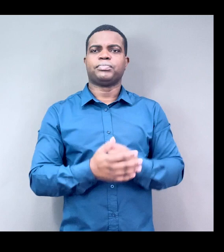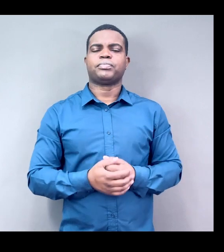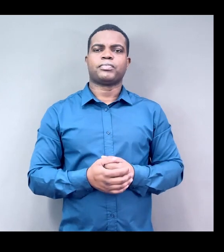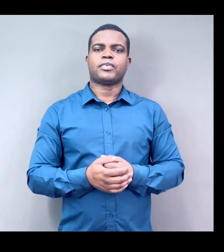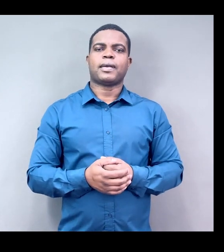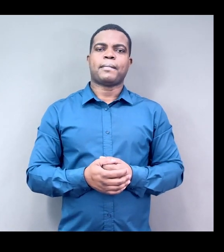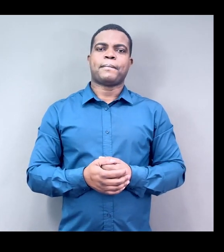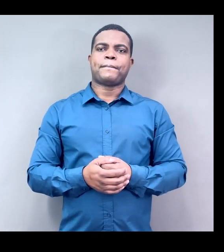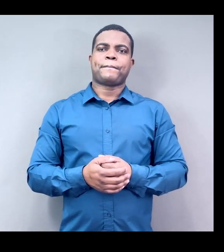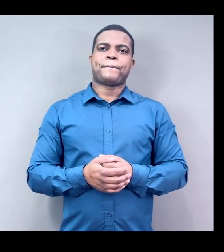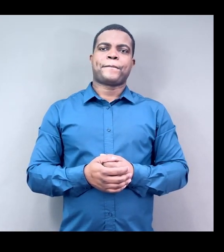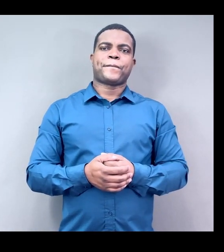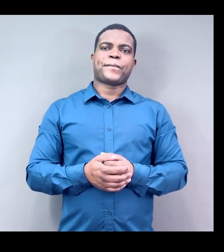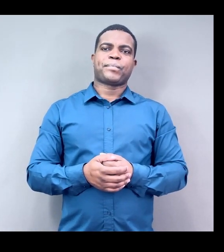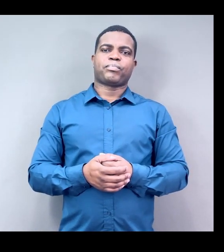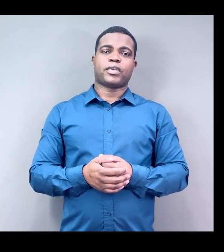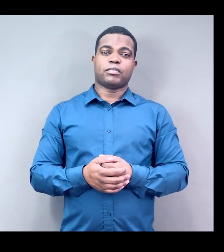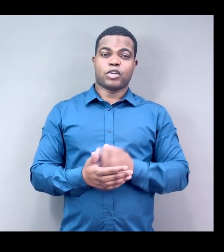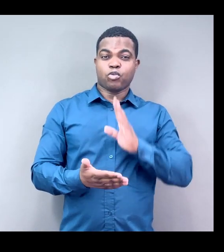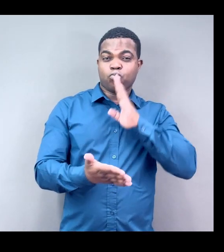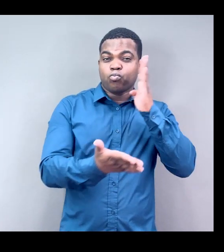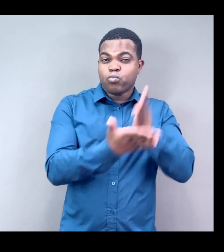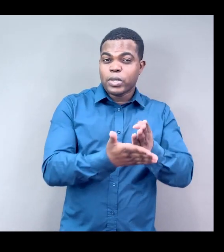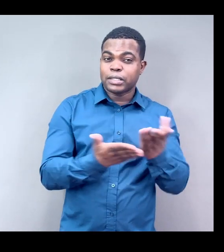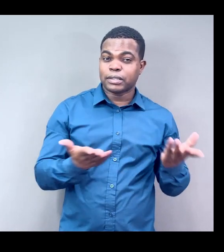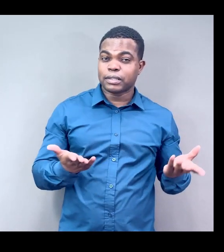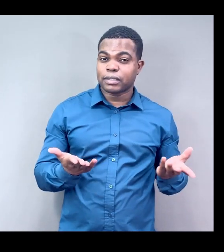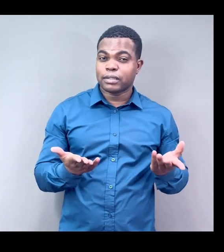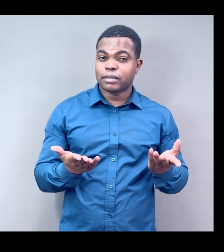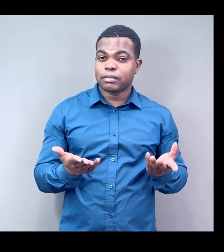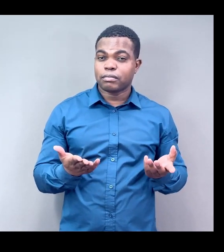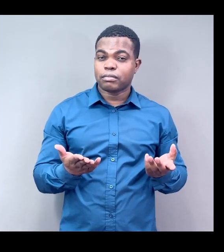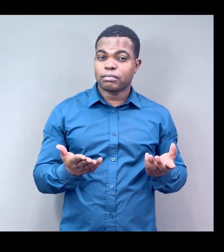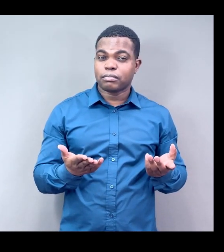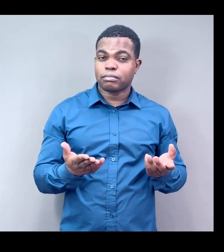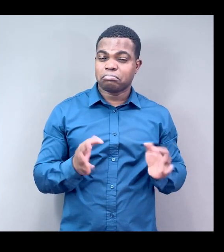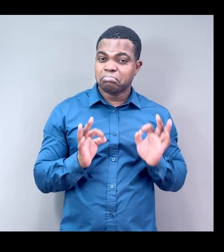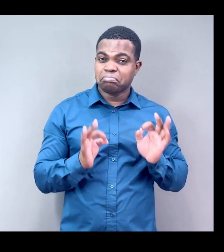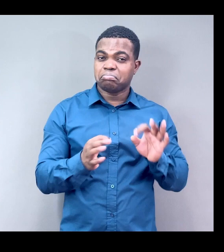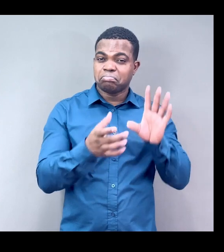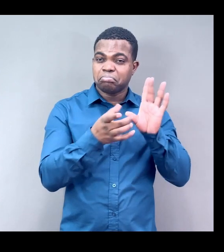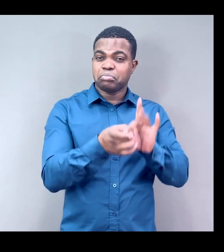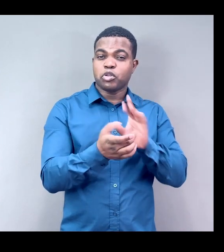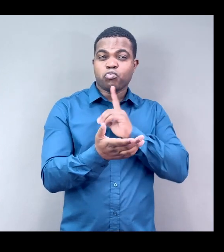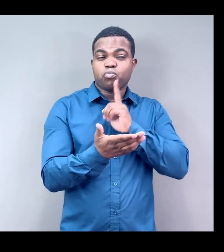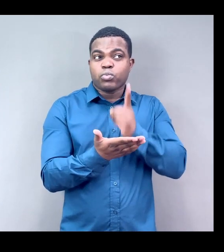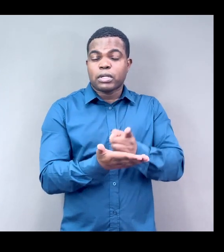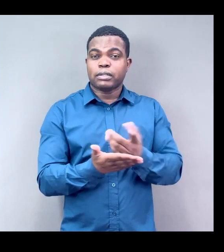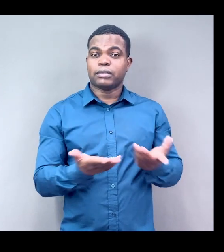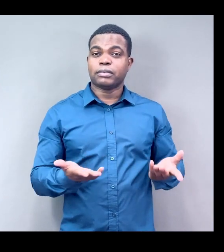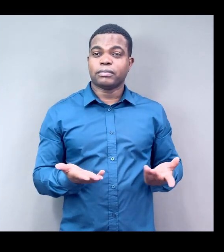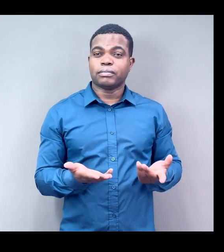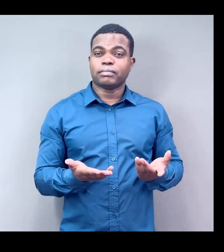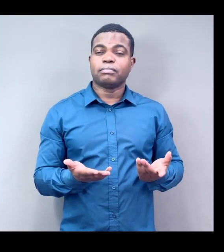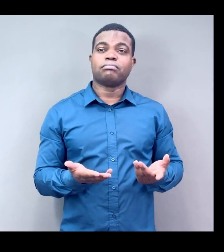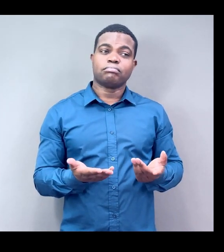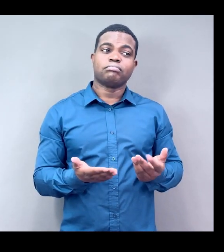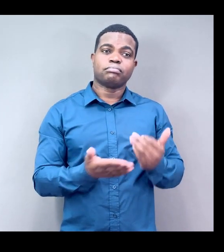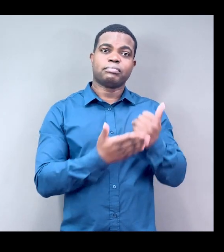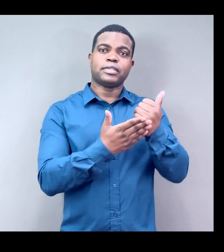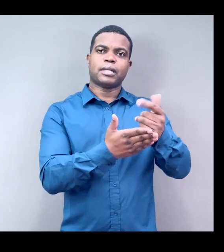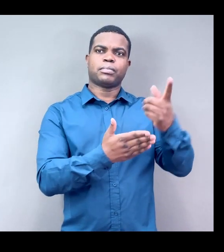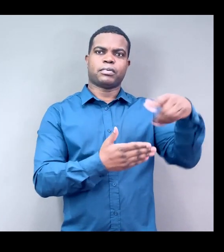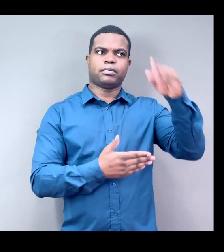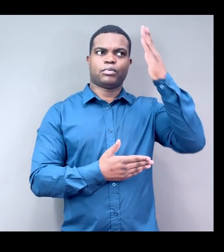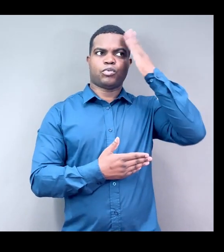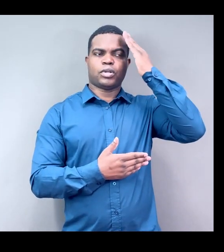it looks achievable. So is it realistic? Can you increase